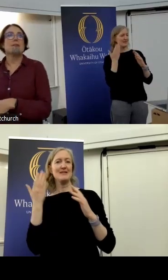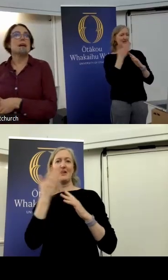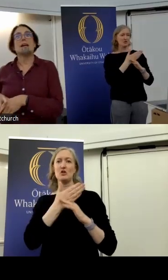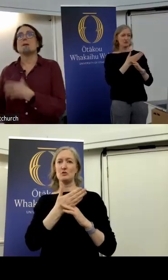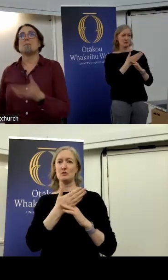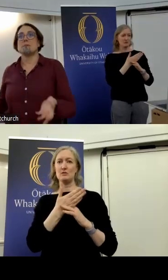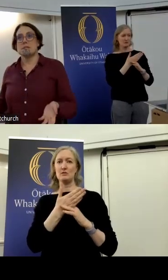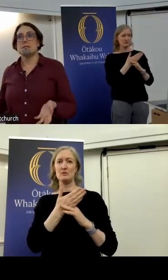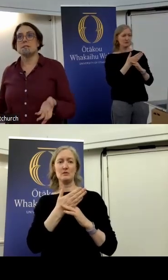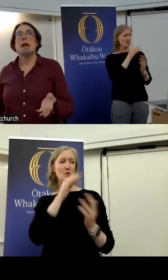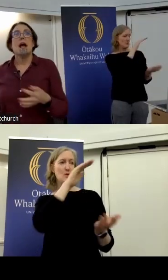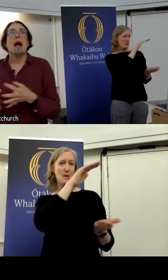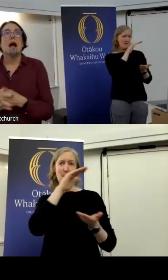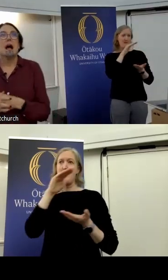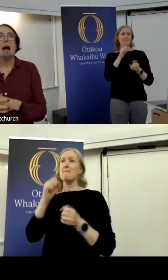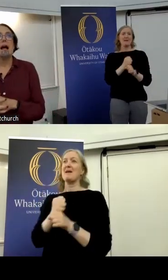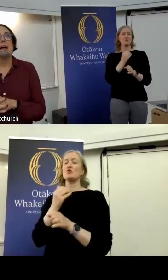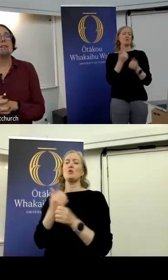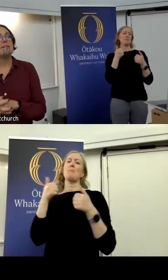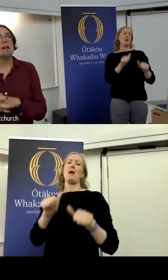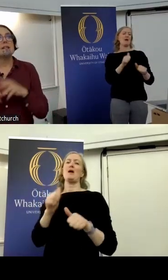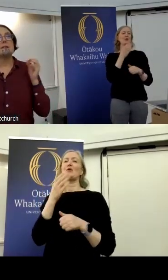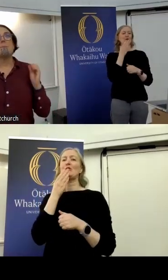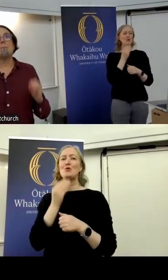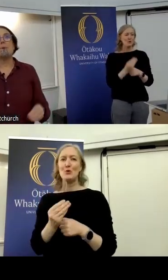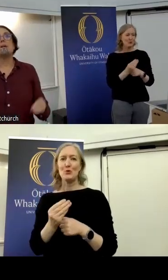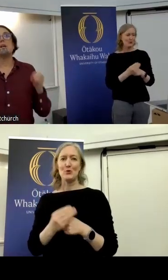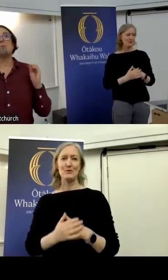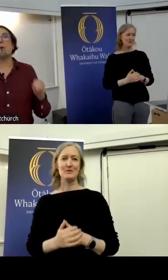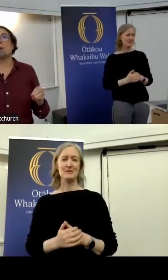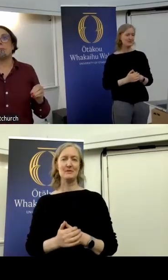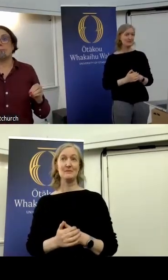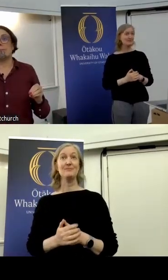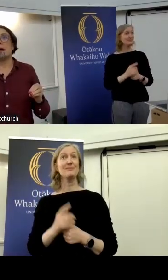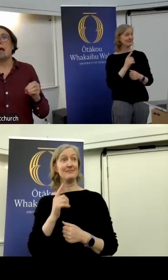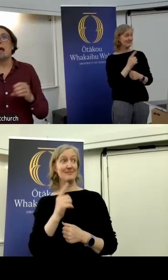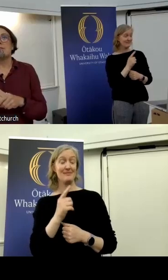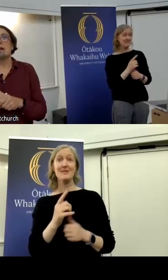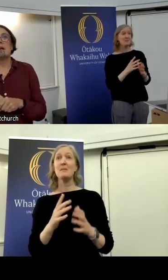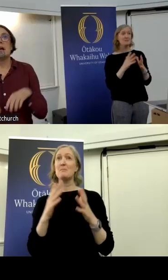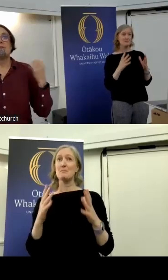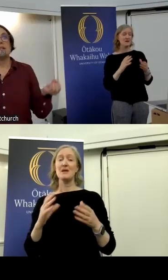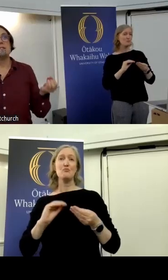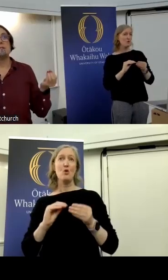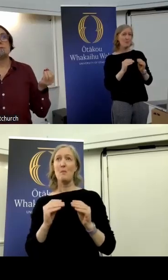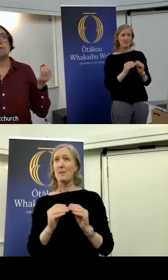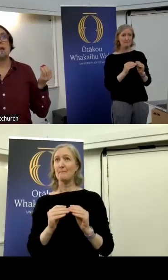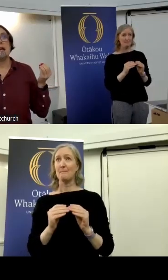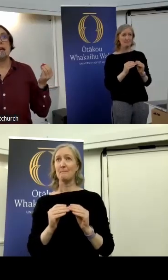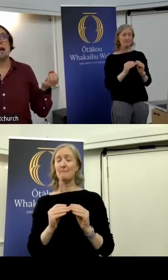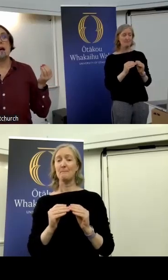that they get implemented. And it is a big problem, having